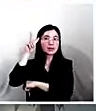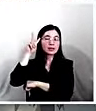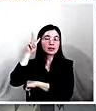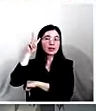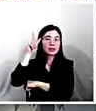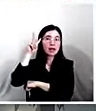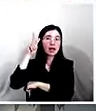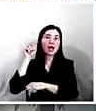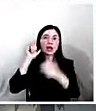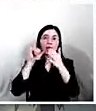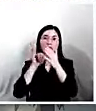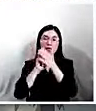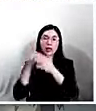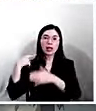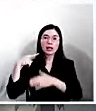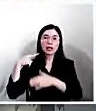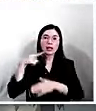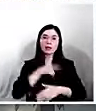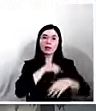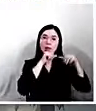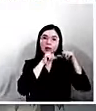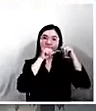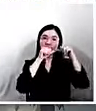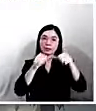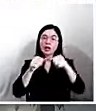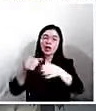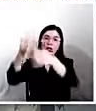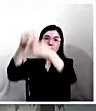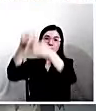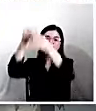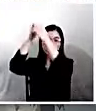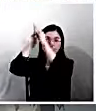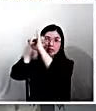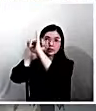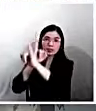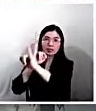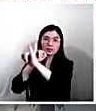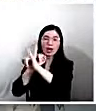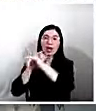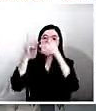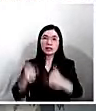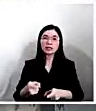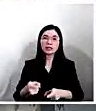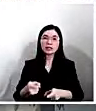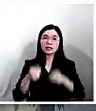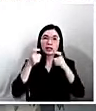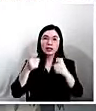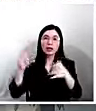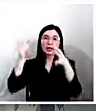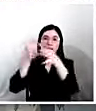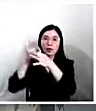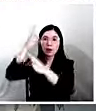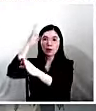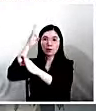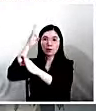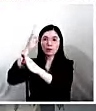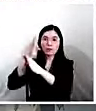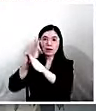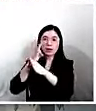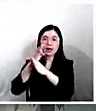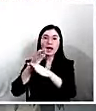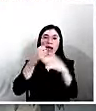may persevere in integrity, the gift of faith, and walk in the path of